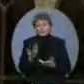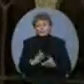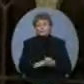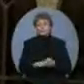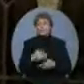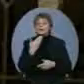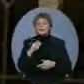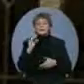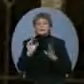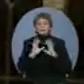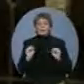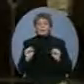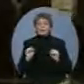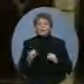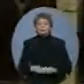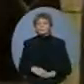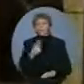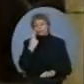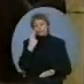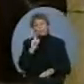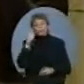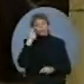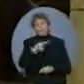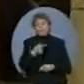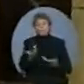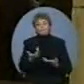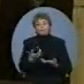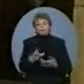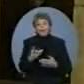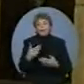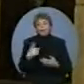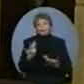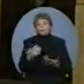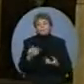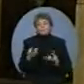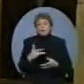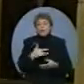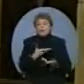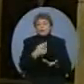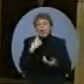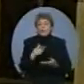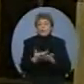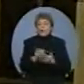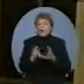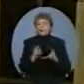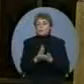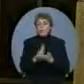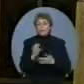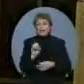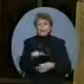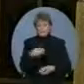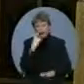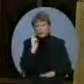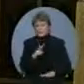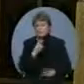The indifference of this Conservative government to the crisis that's facing Ontario's middle class is absolutely staggering. We've had 150,000 people thrown out of